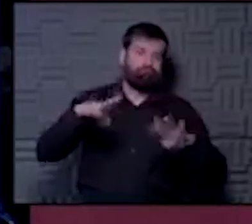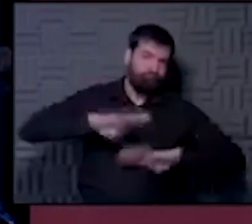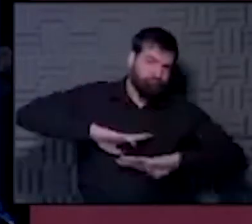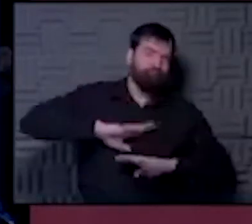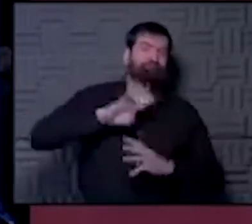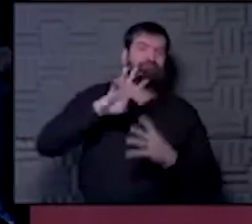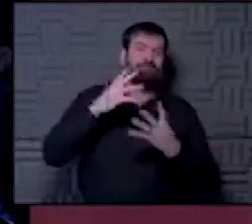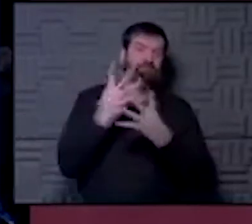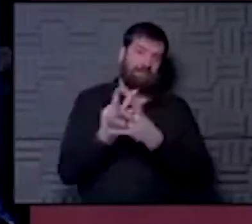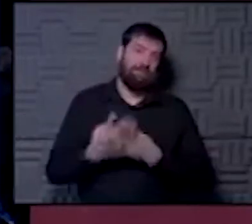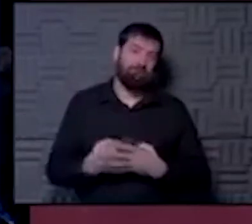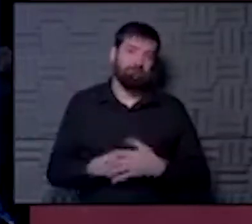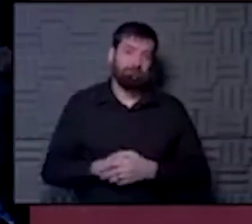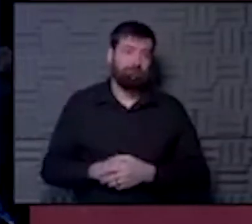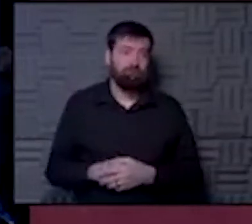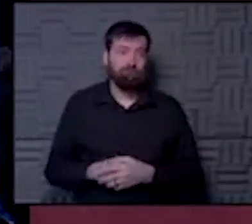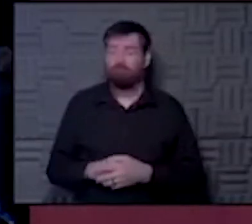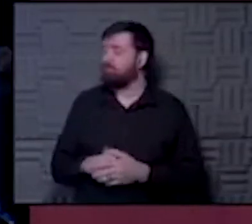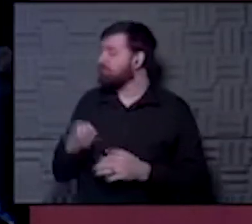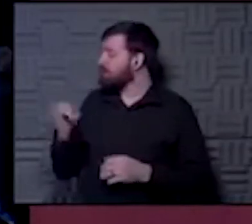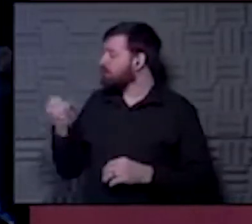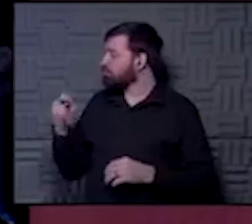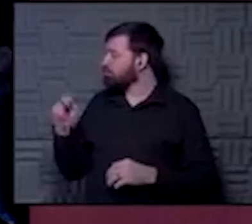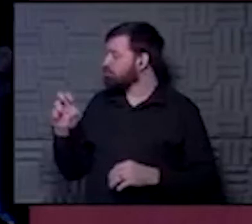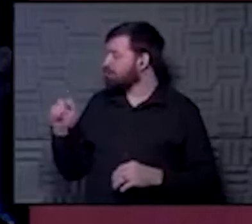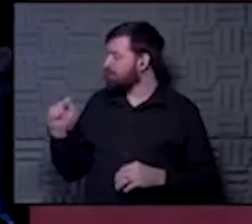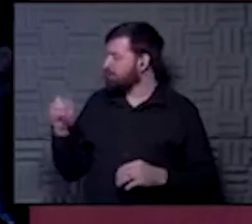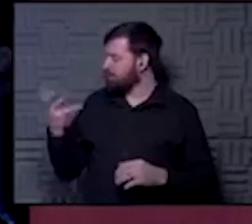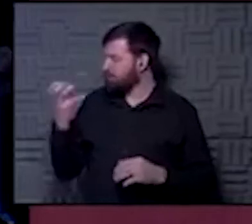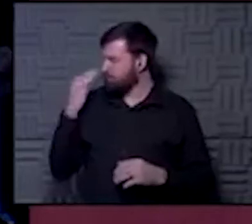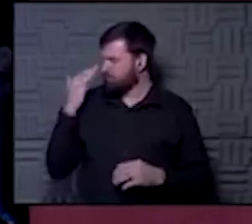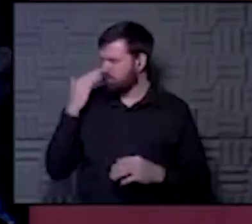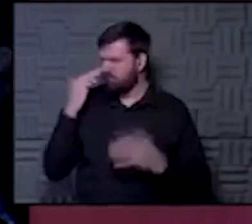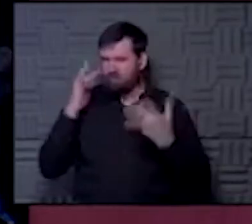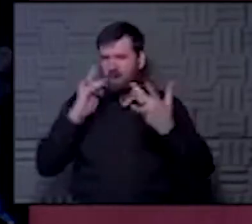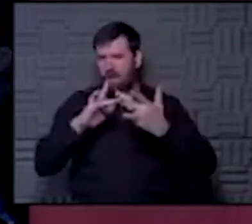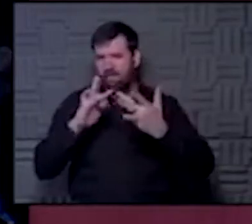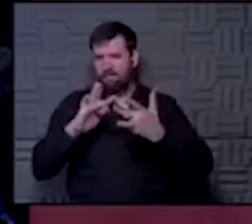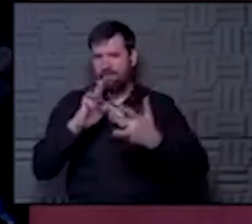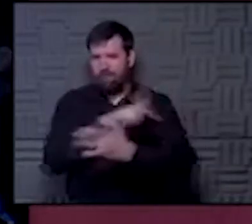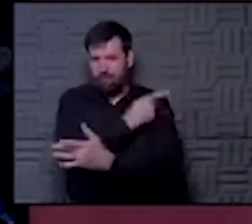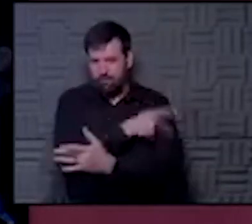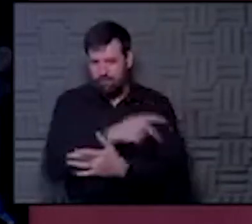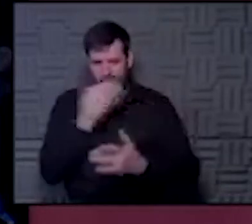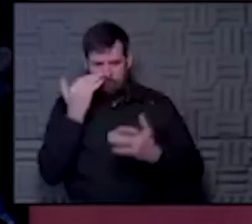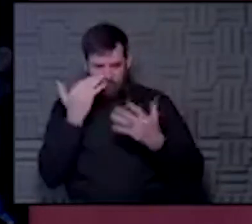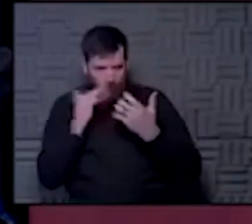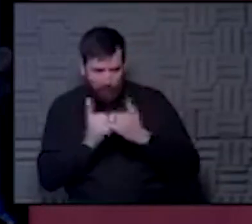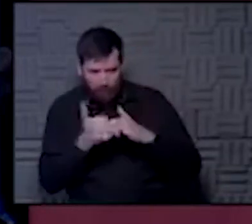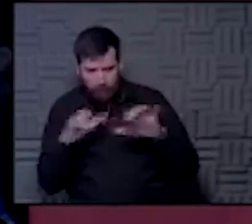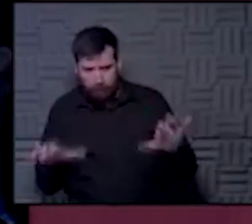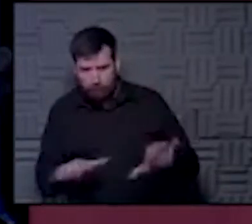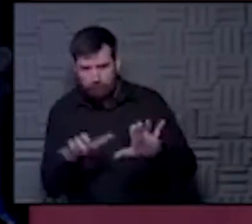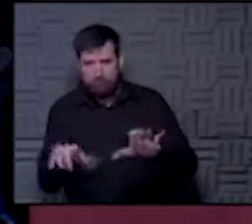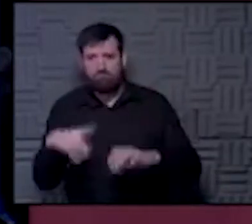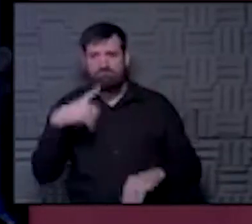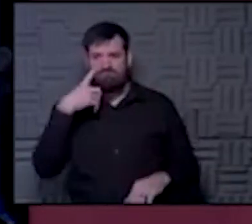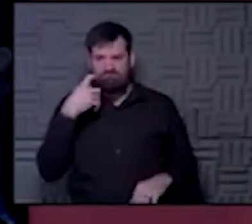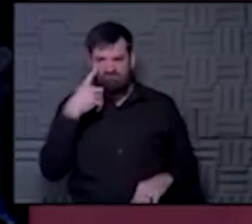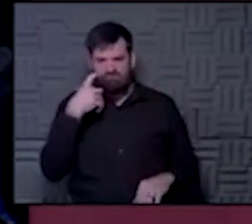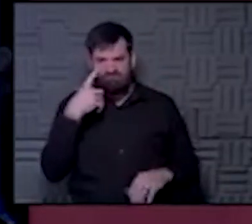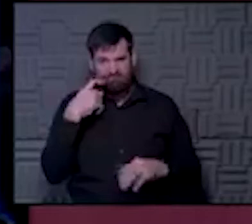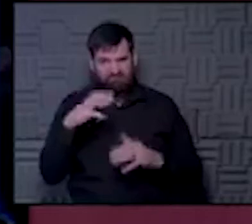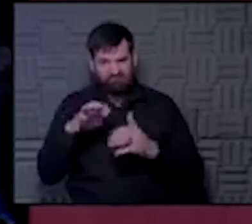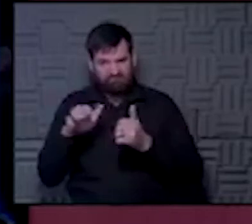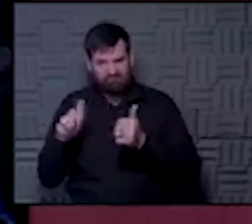And I would encourage you to do that. Janet wants to know, is there a way to contact the patients so we know how they're doing? I would suspect they're being followed. Could we